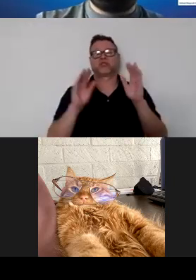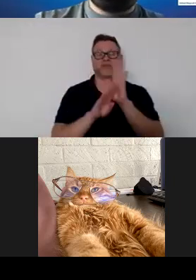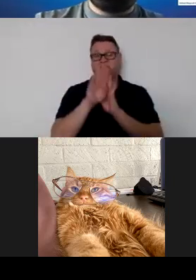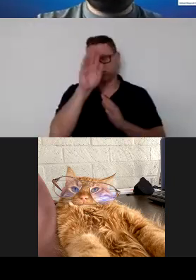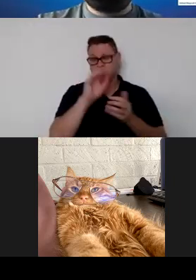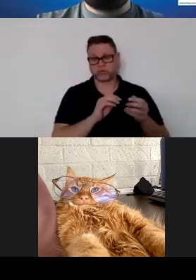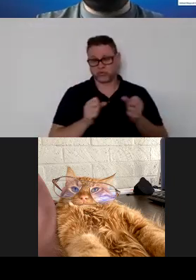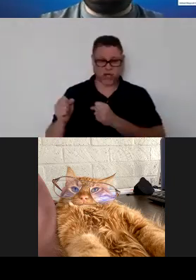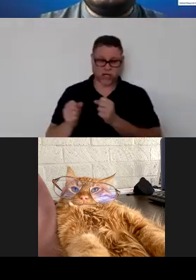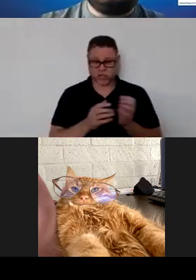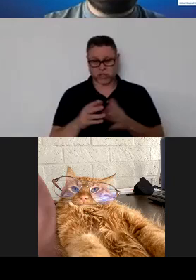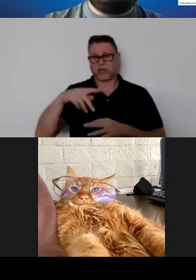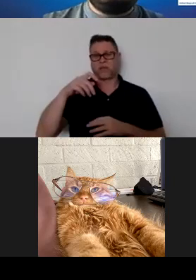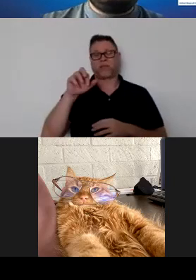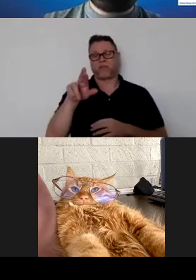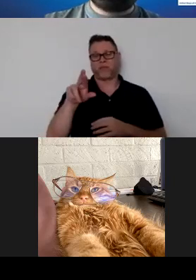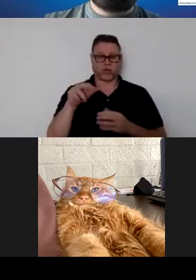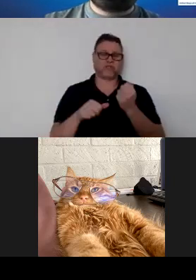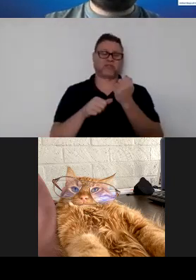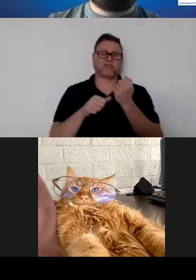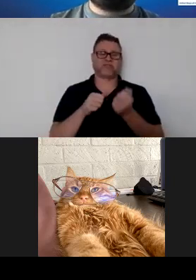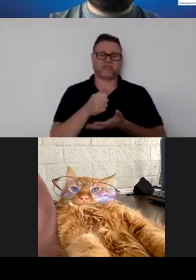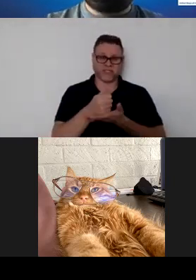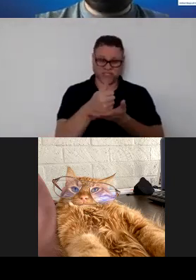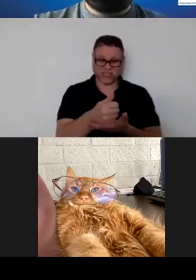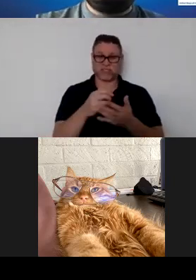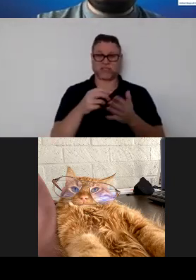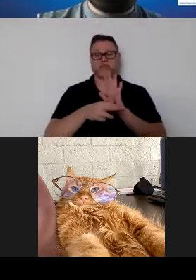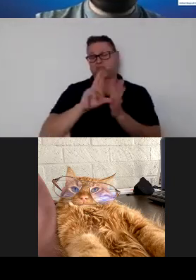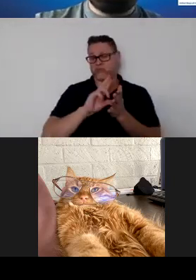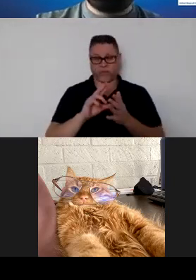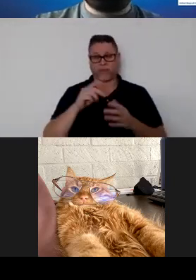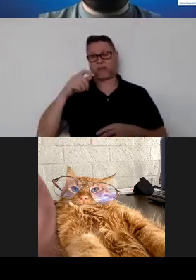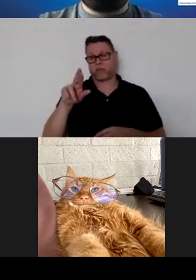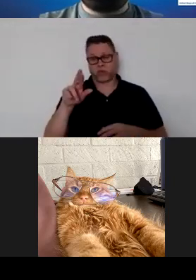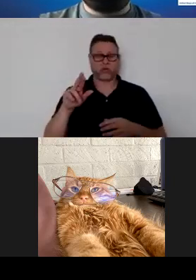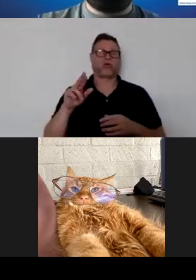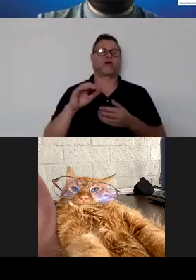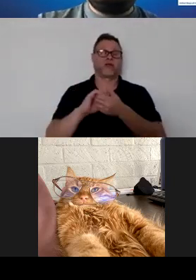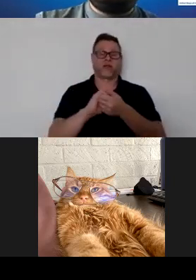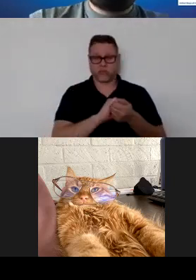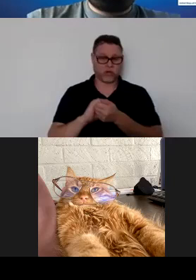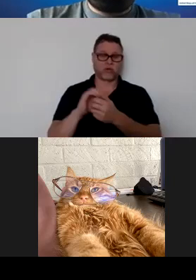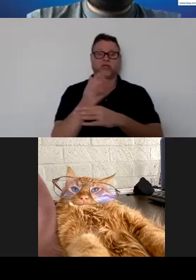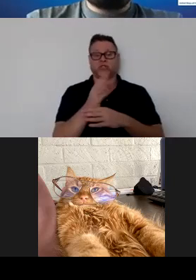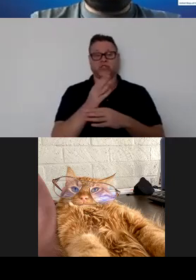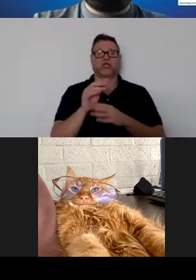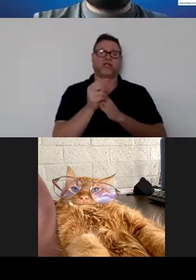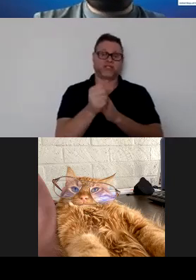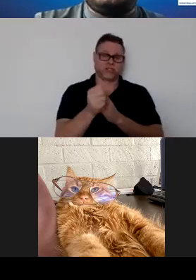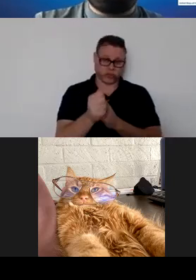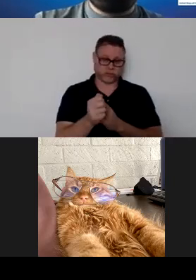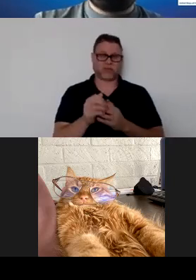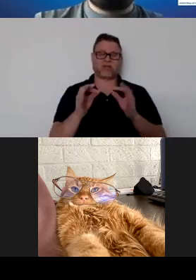such as peer assistance and review. In community schools, collaboration and opportunities for shared leadership extend